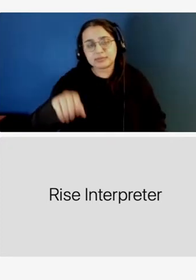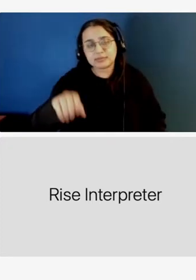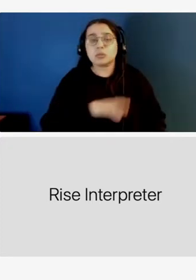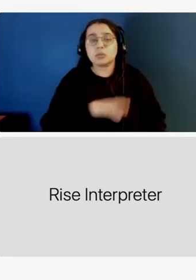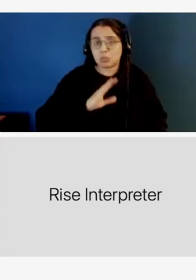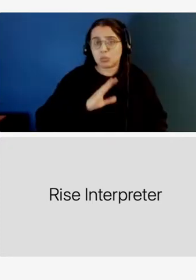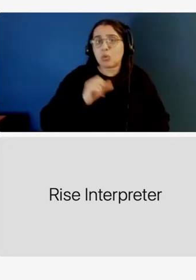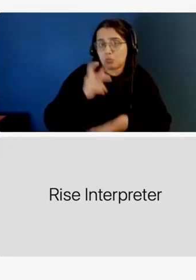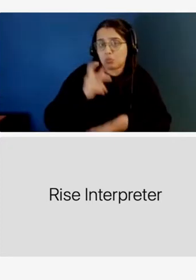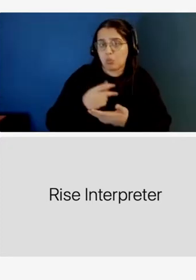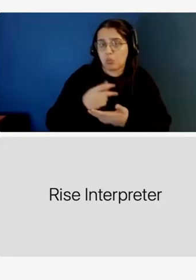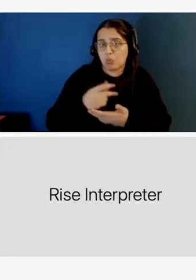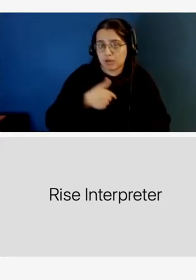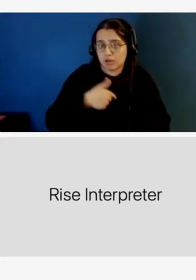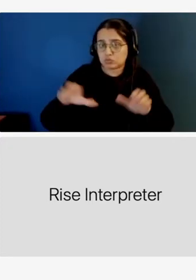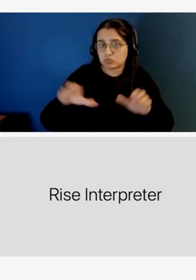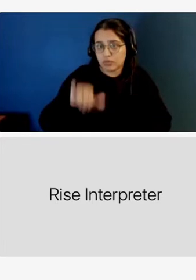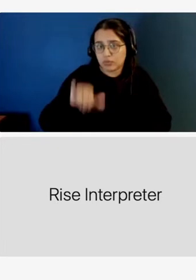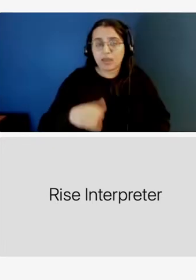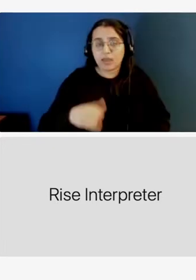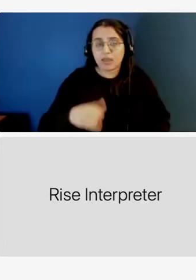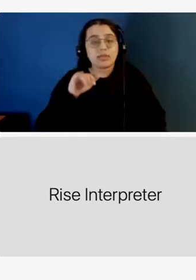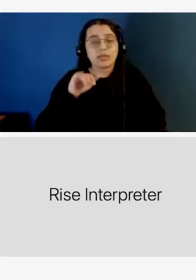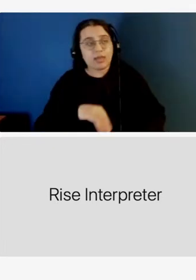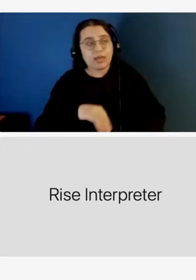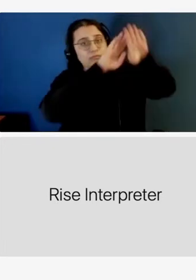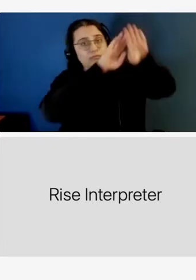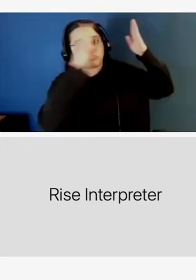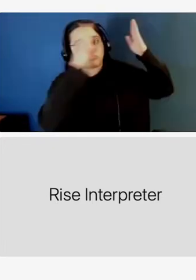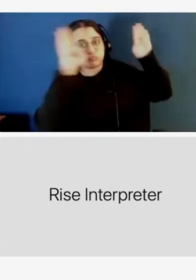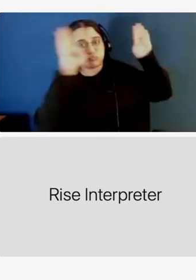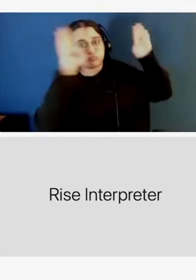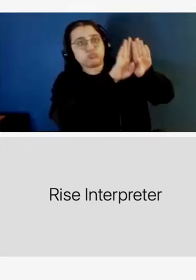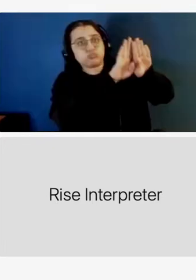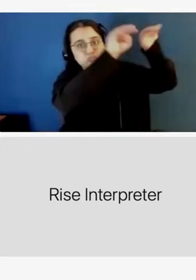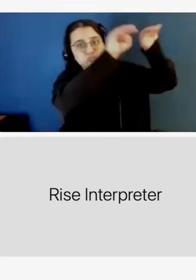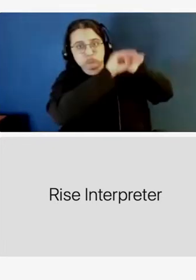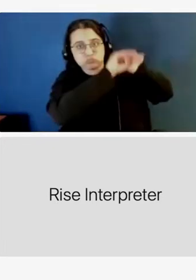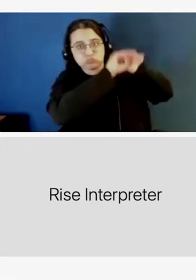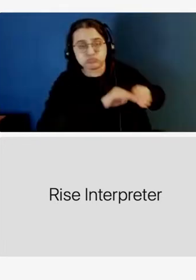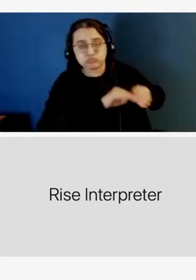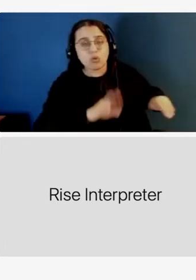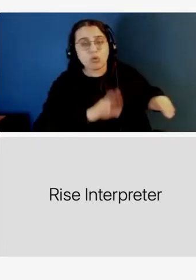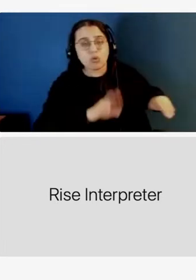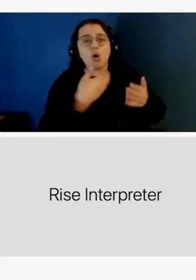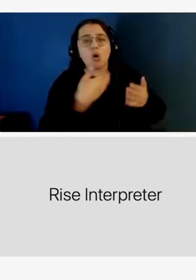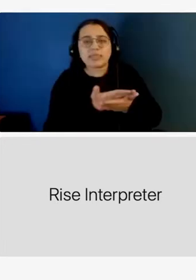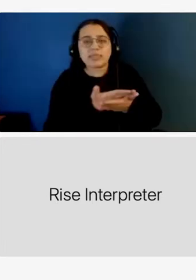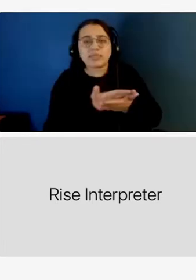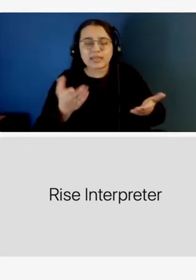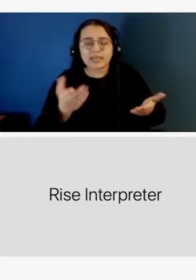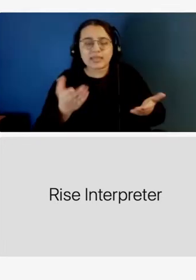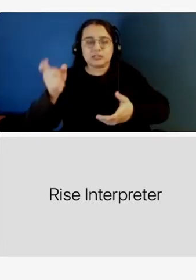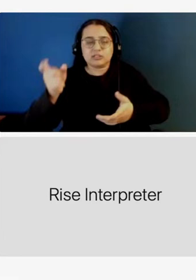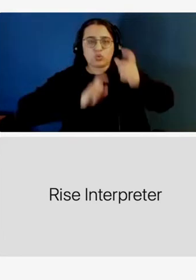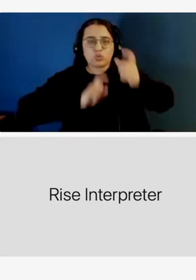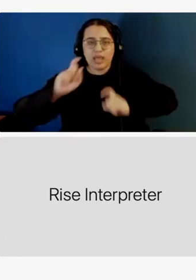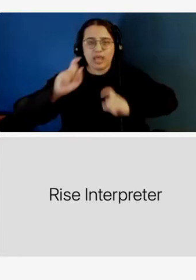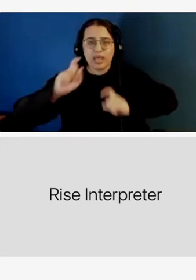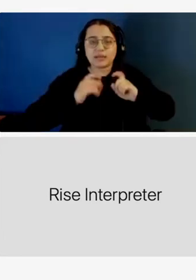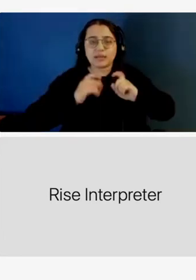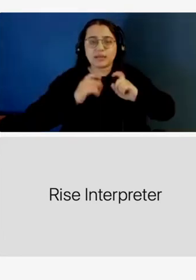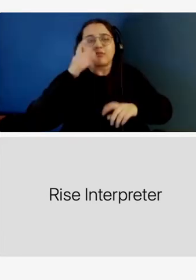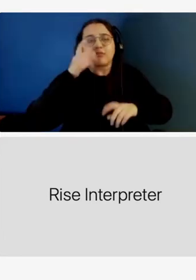the display case was all the items that were donated by the Abril family to celebrate all